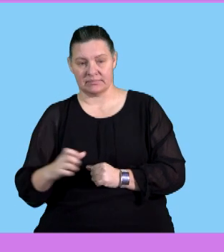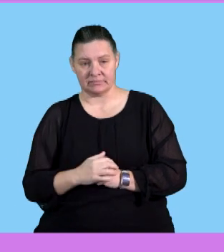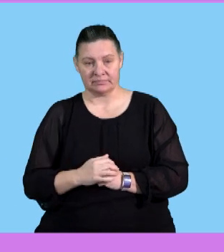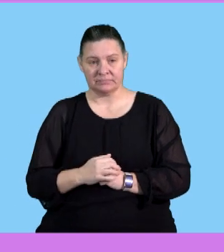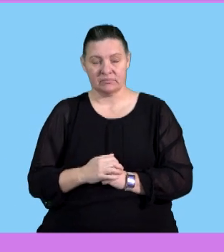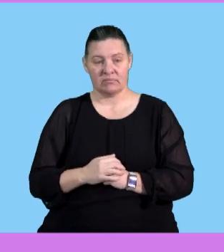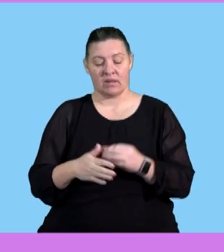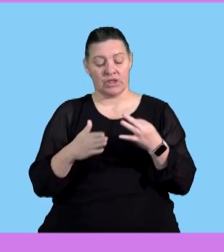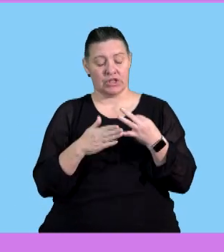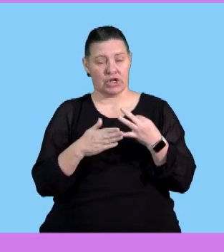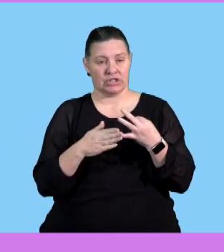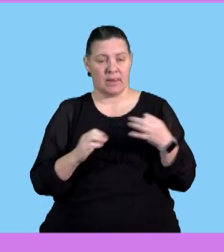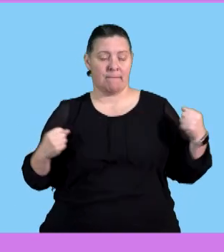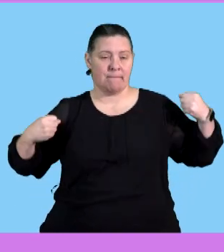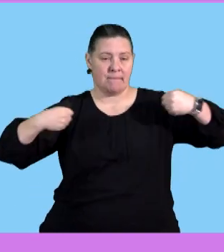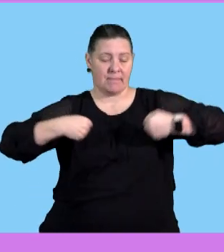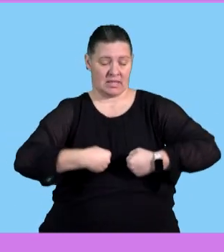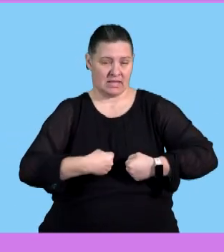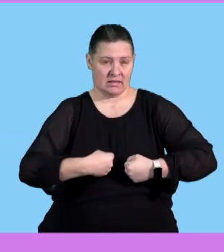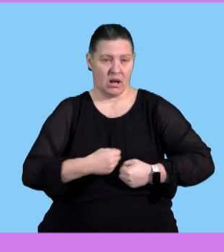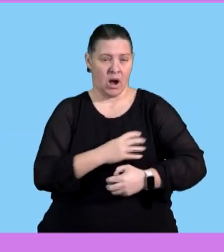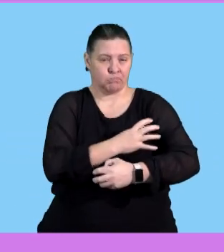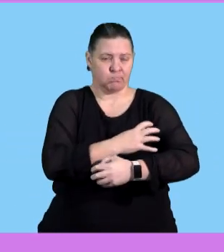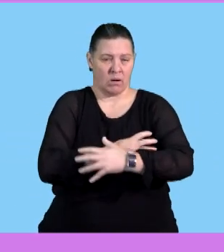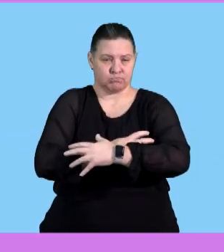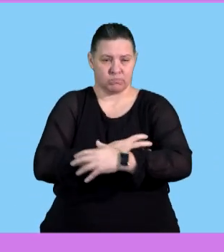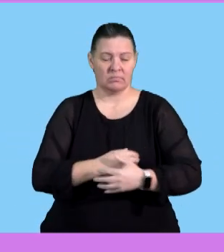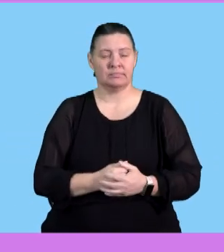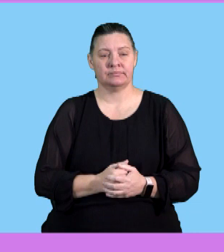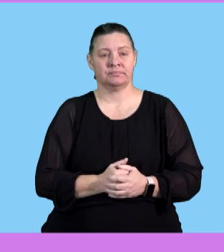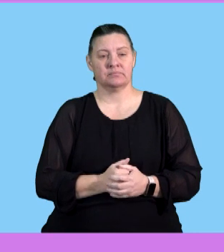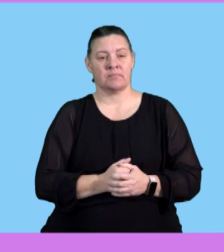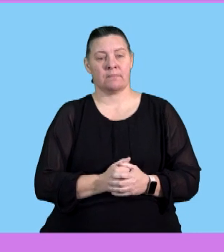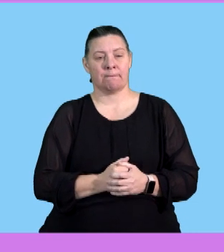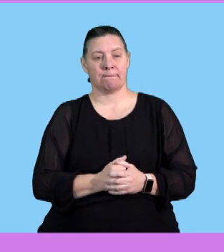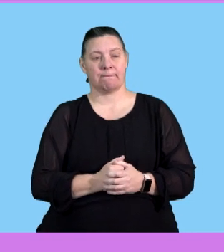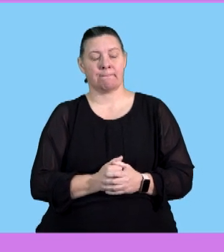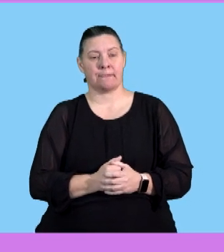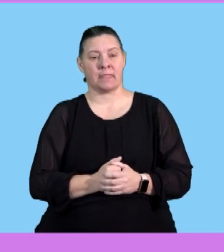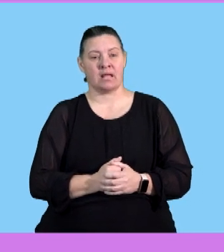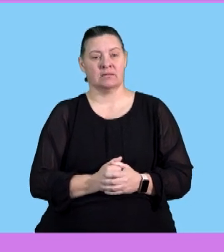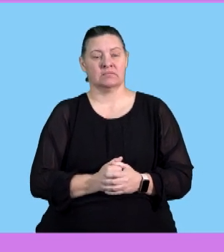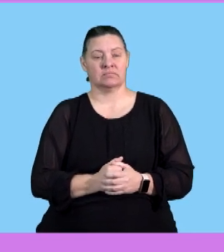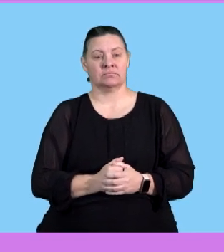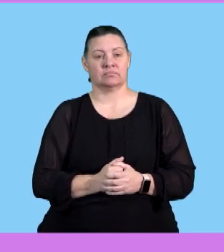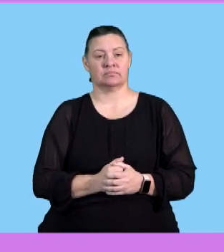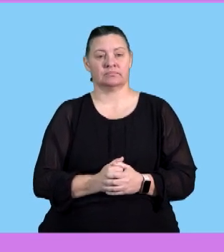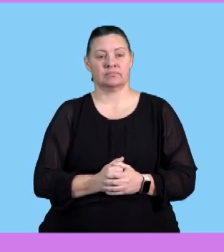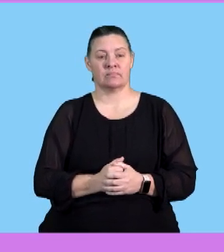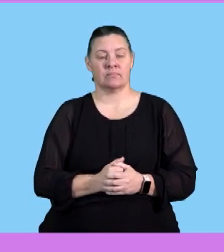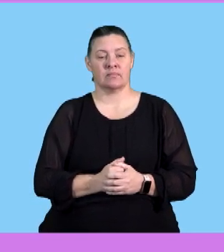1,227.27 cents. Now, our third item is a baseball jacket. Baseball